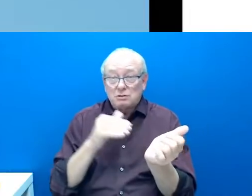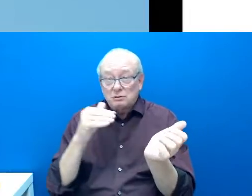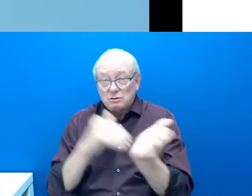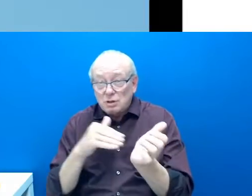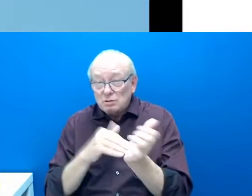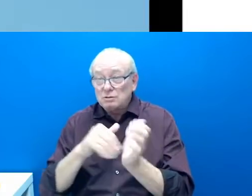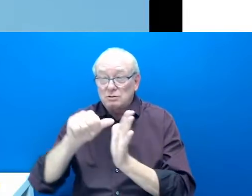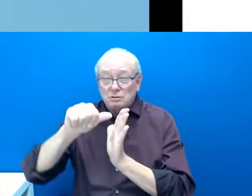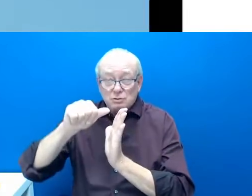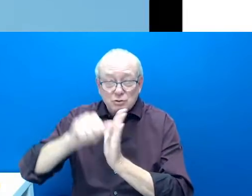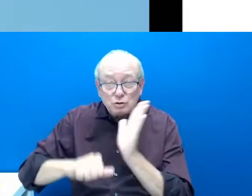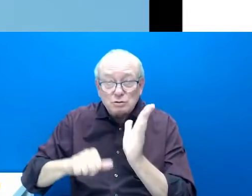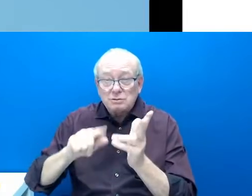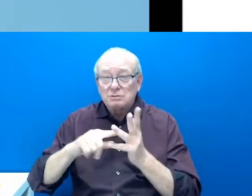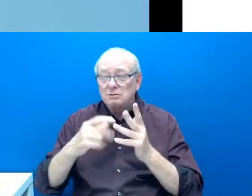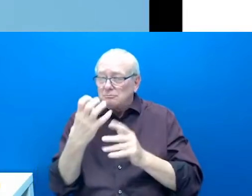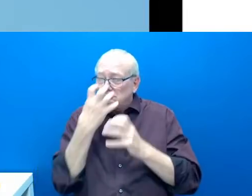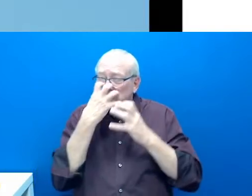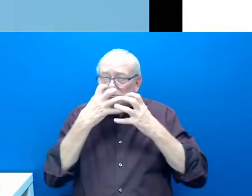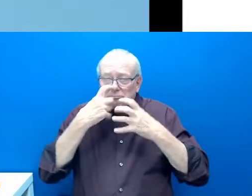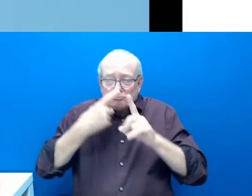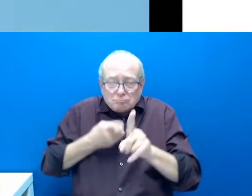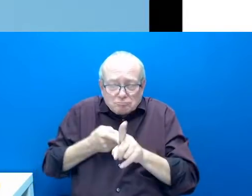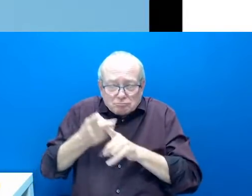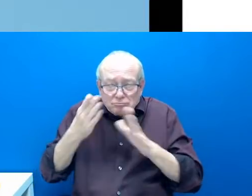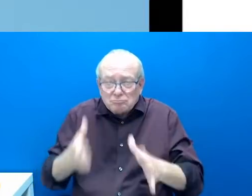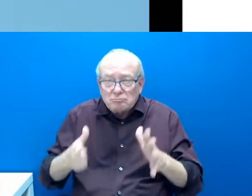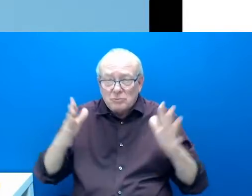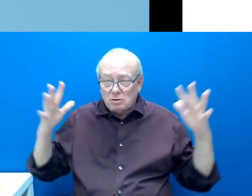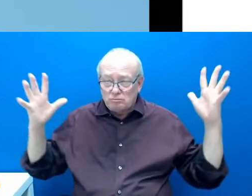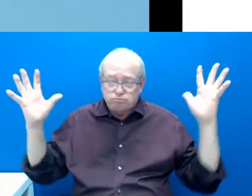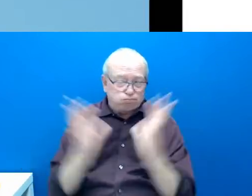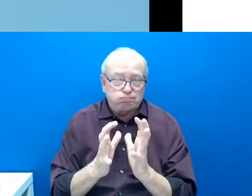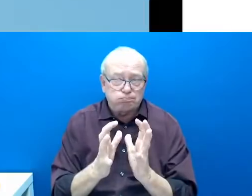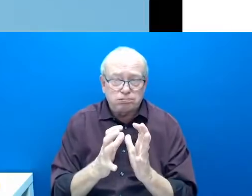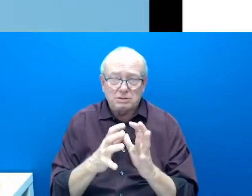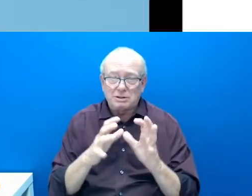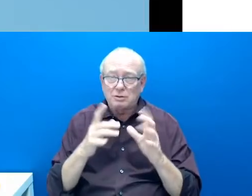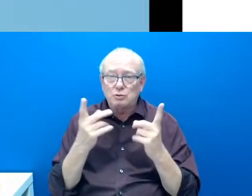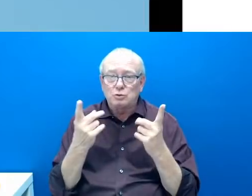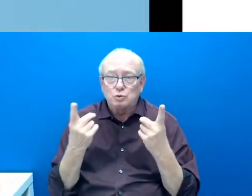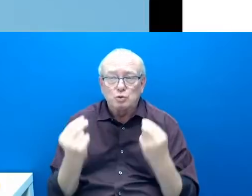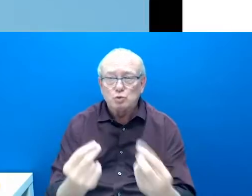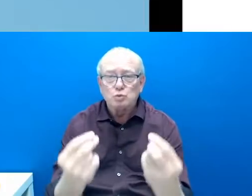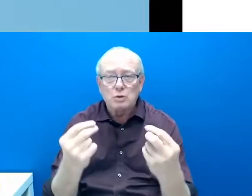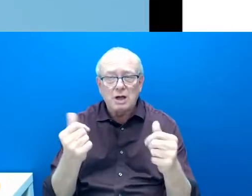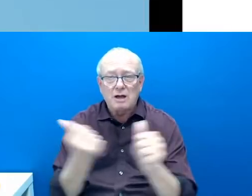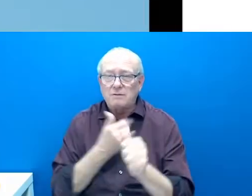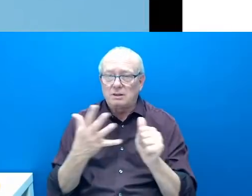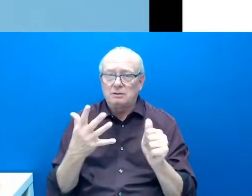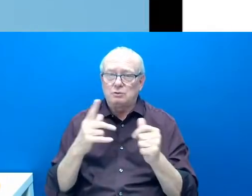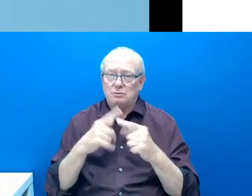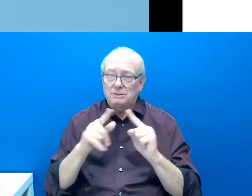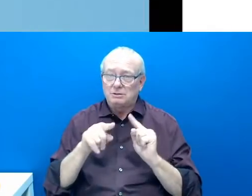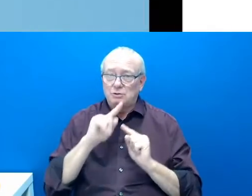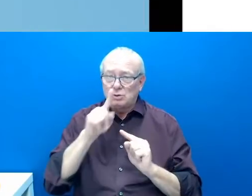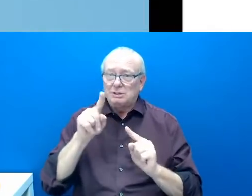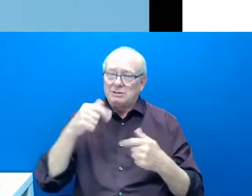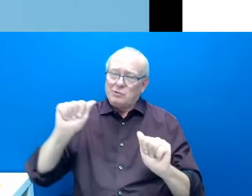and surgeons and anesthetists that are looking at this and doing everything we can to make sure that minimal harm comes to you while you're waiting for